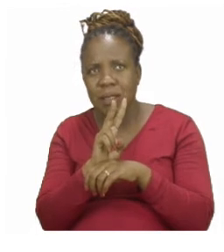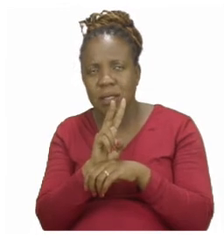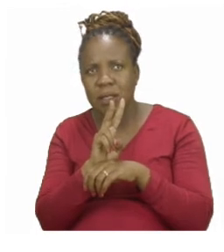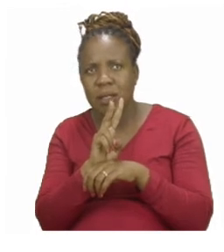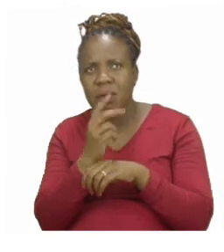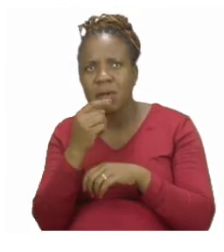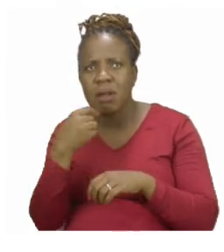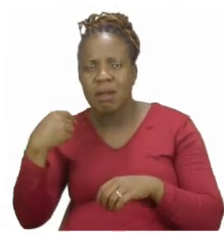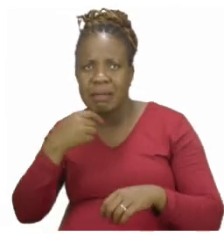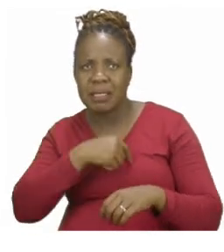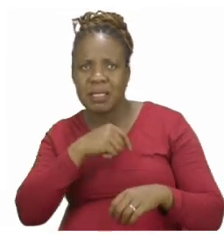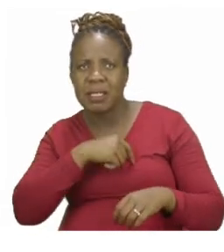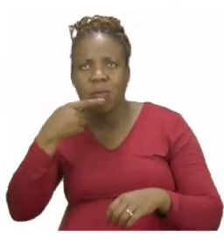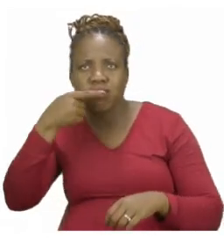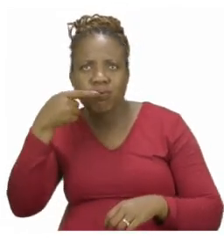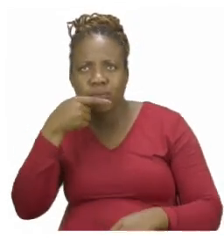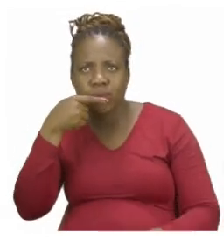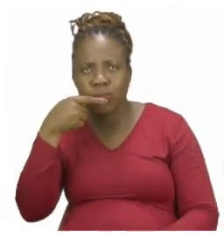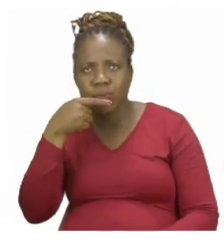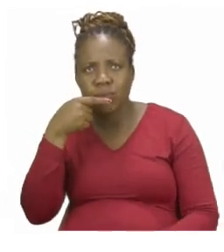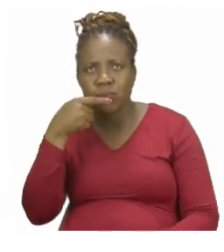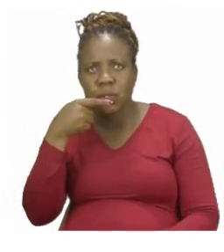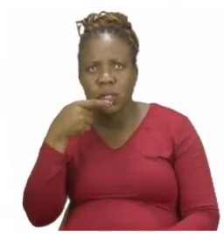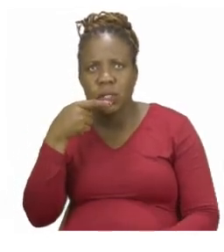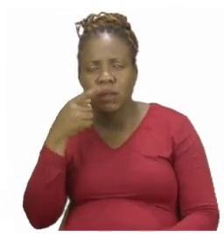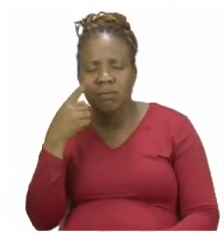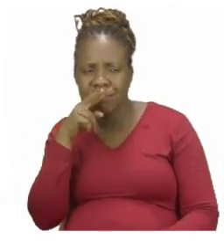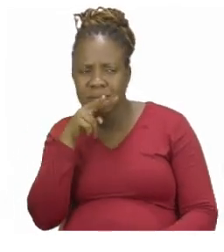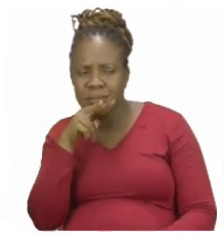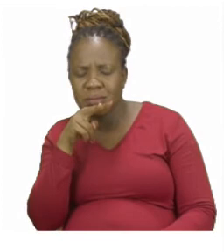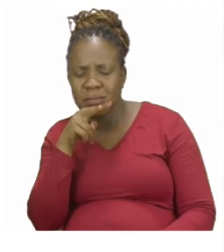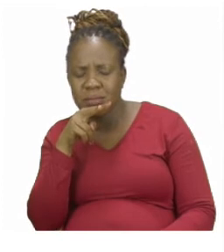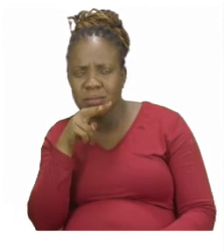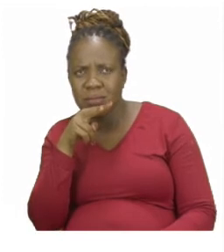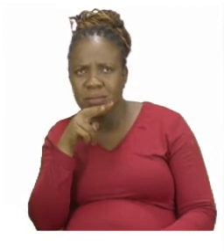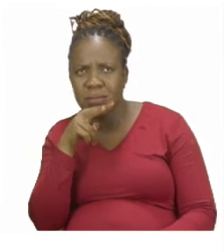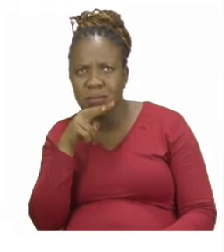teeth. Now, if I look at the picture and I